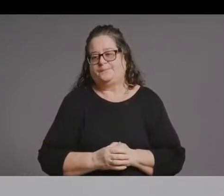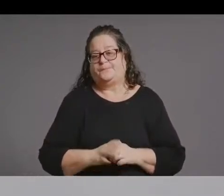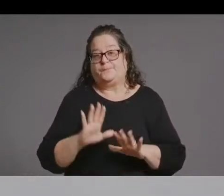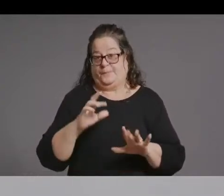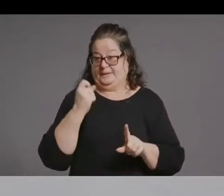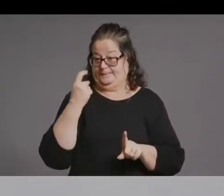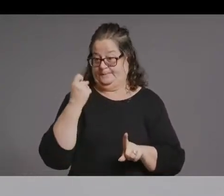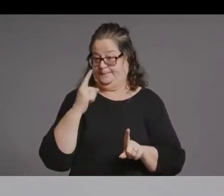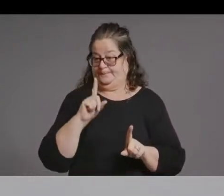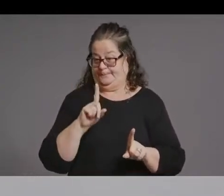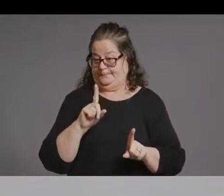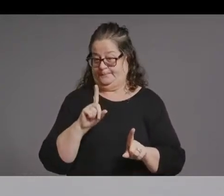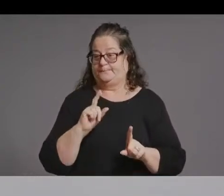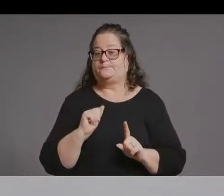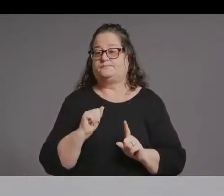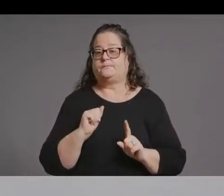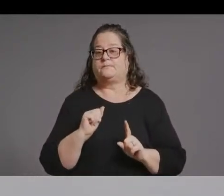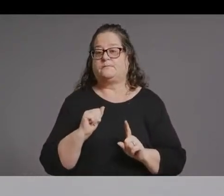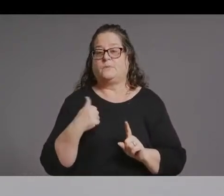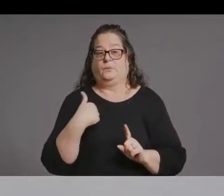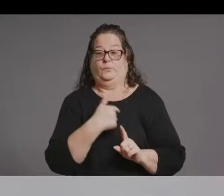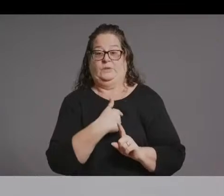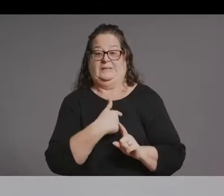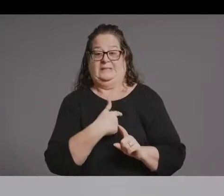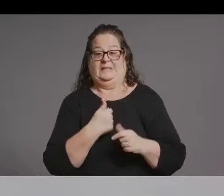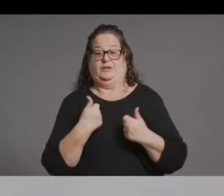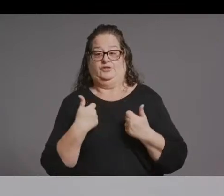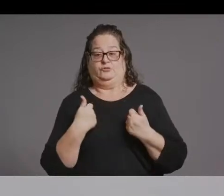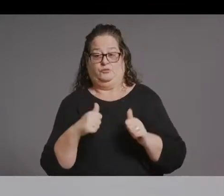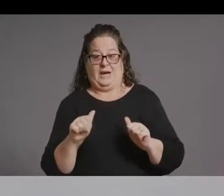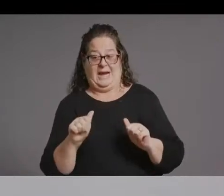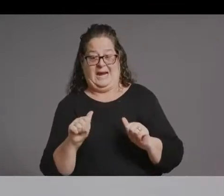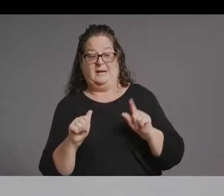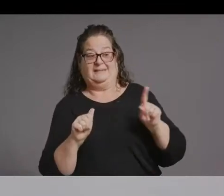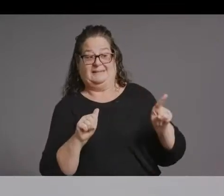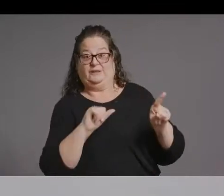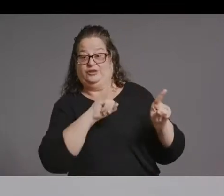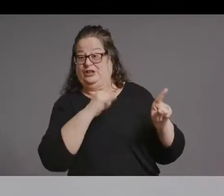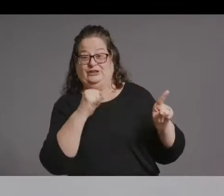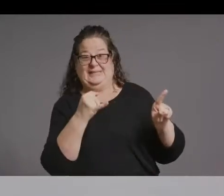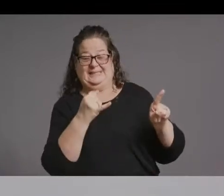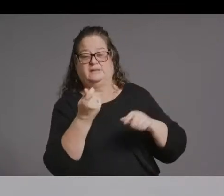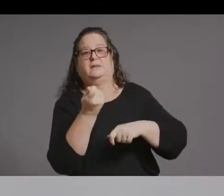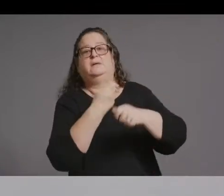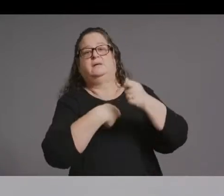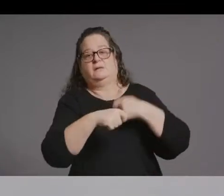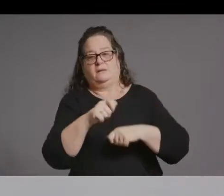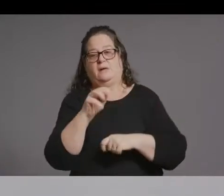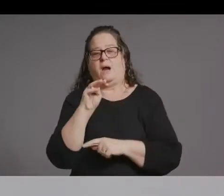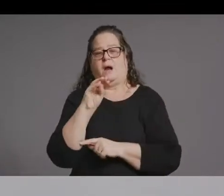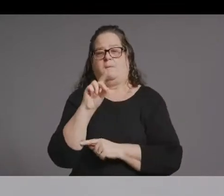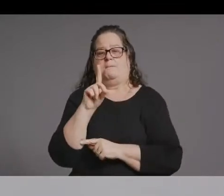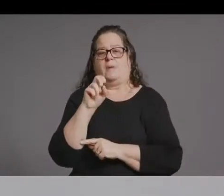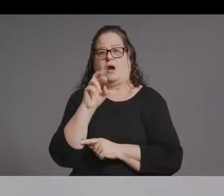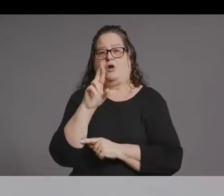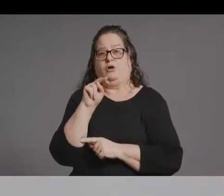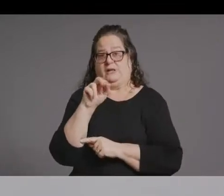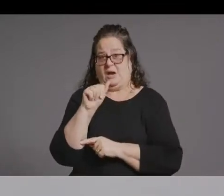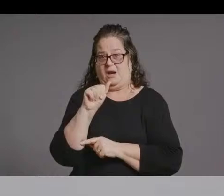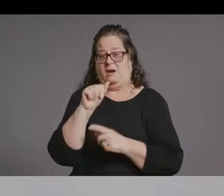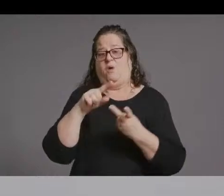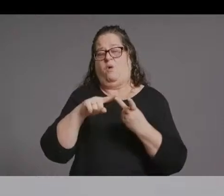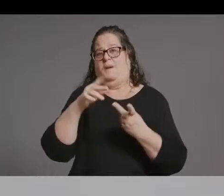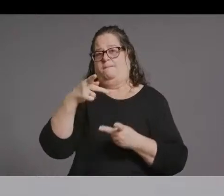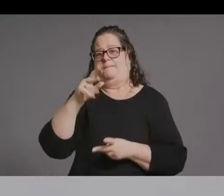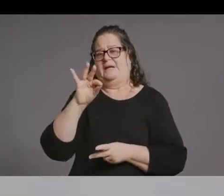all of the providers with Moderna or Pfizer so that they don't have to miss any opportunities this week of getting people